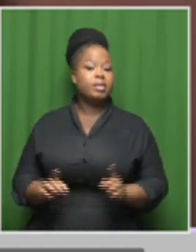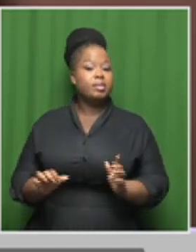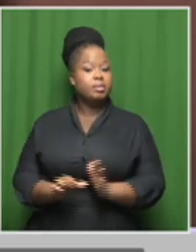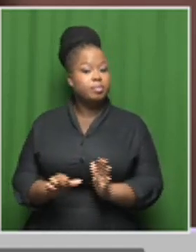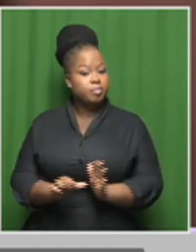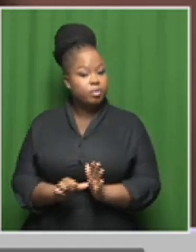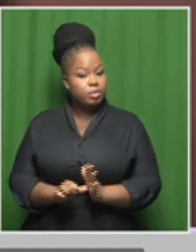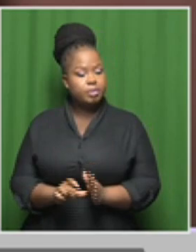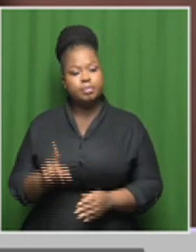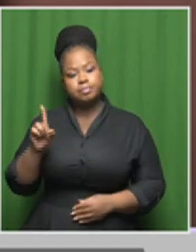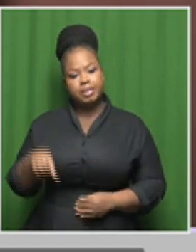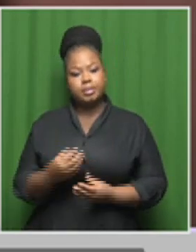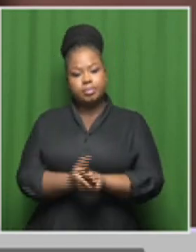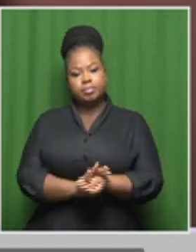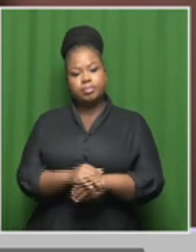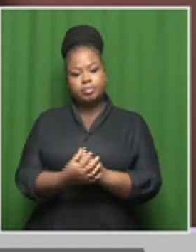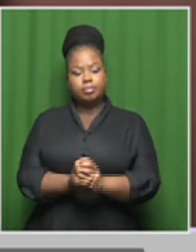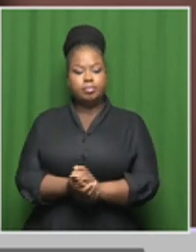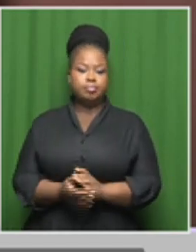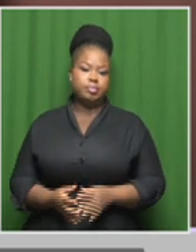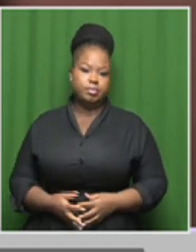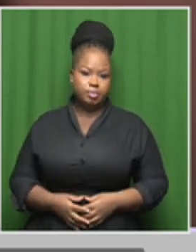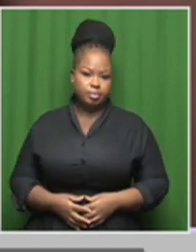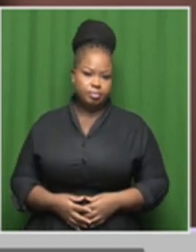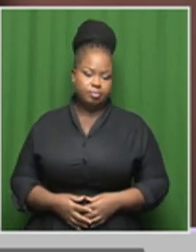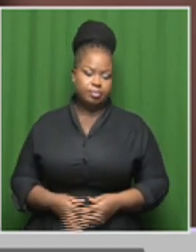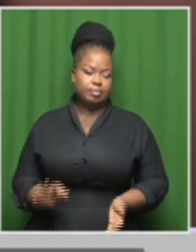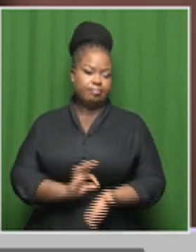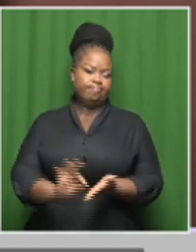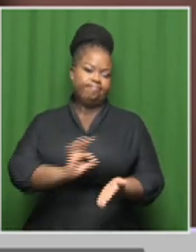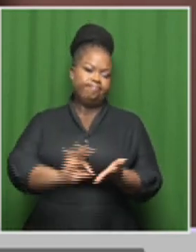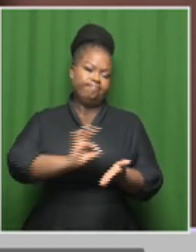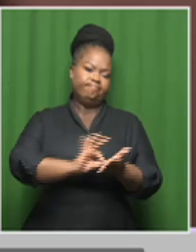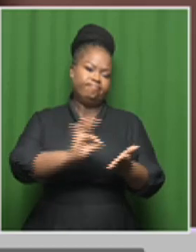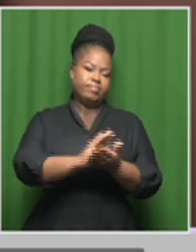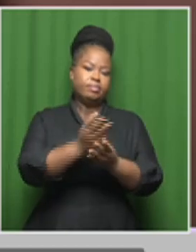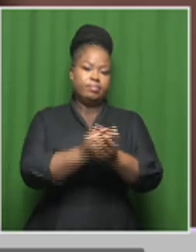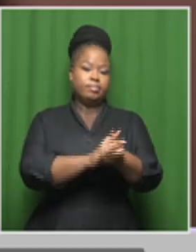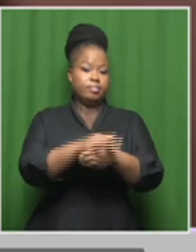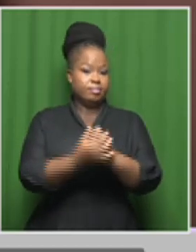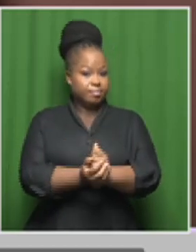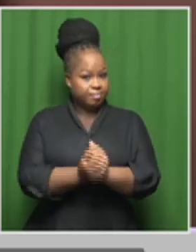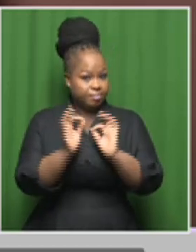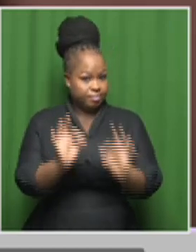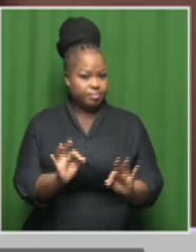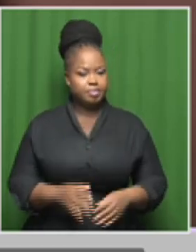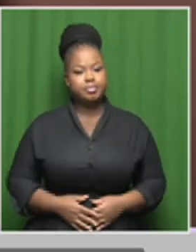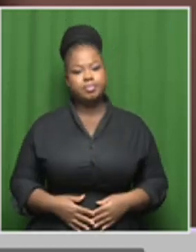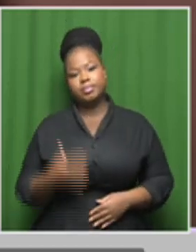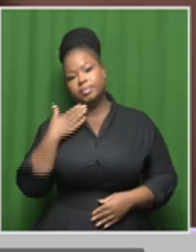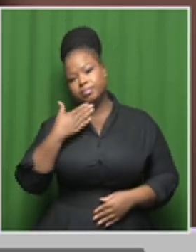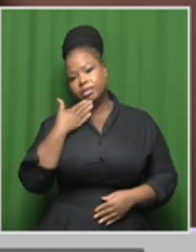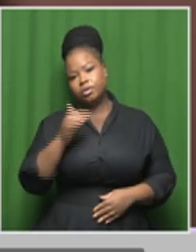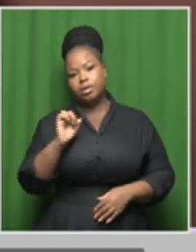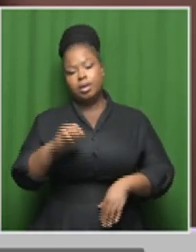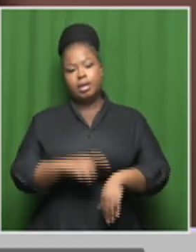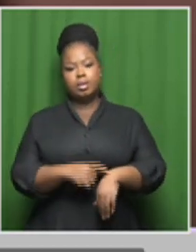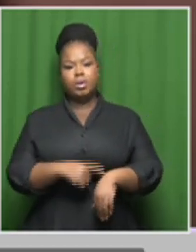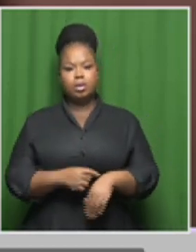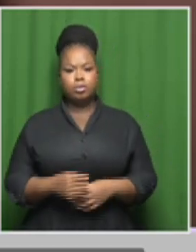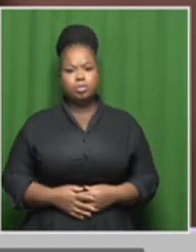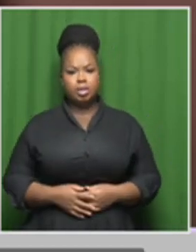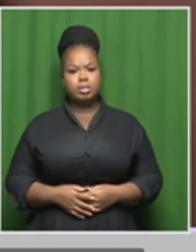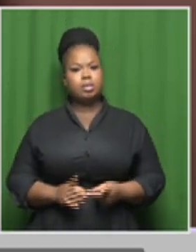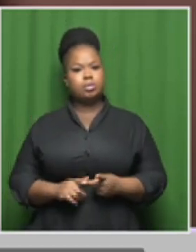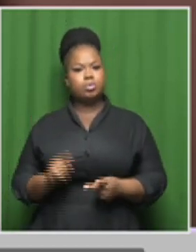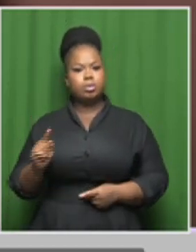is to wash our hands. Okay, hygiene, and wash our hands. Dr. Vuyiswa, thank you for your time at this hour. Again,